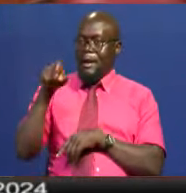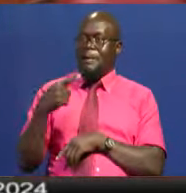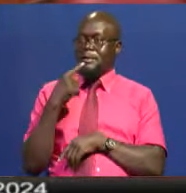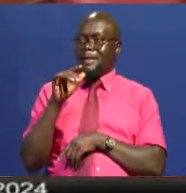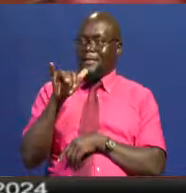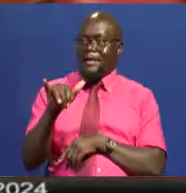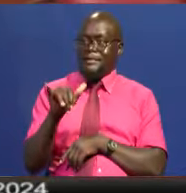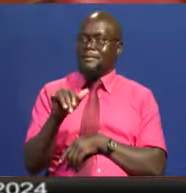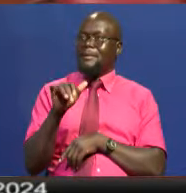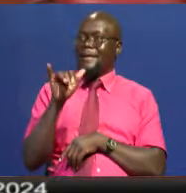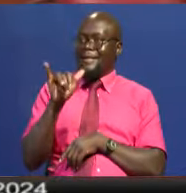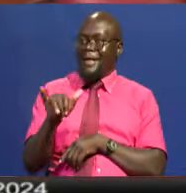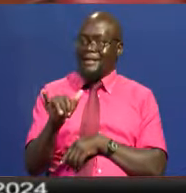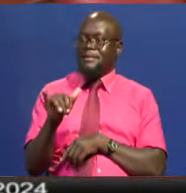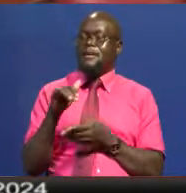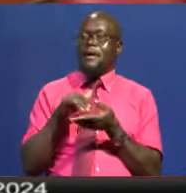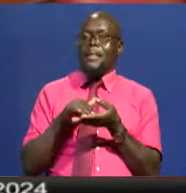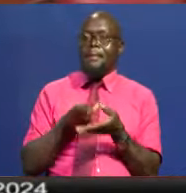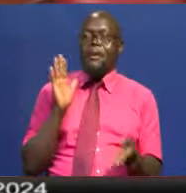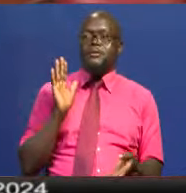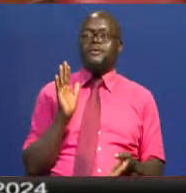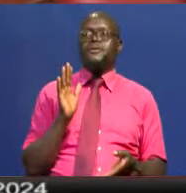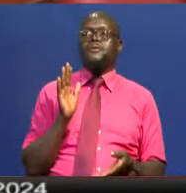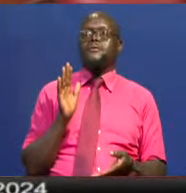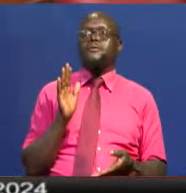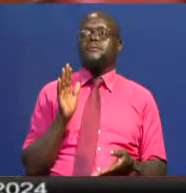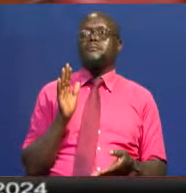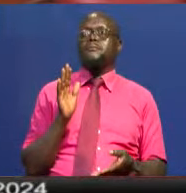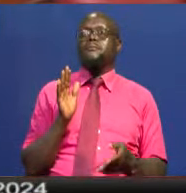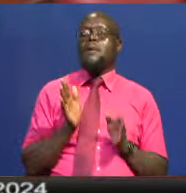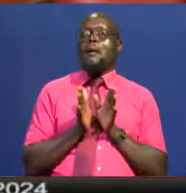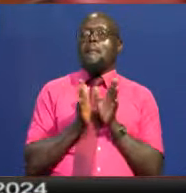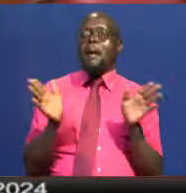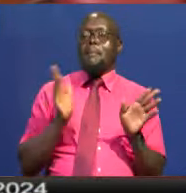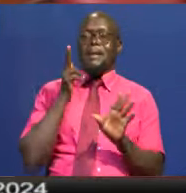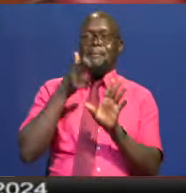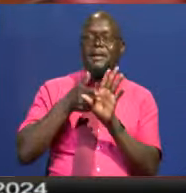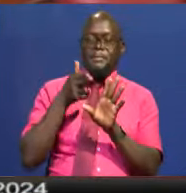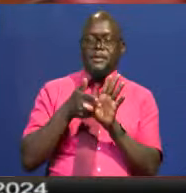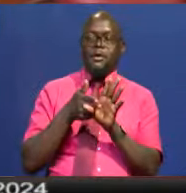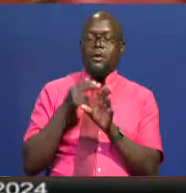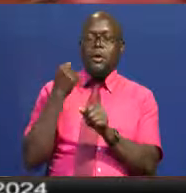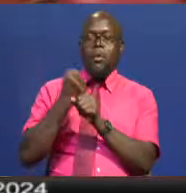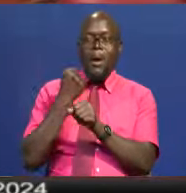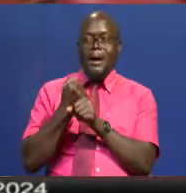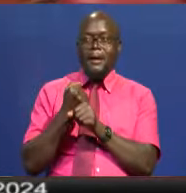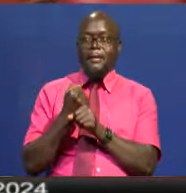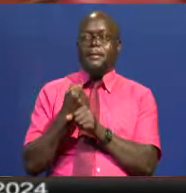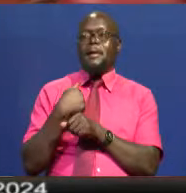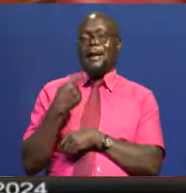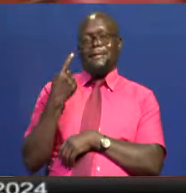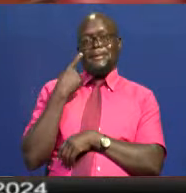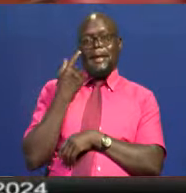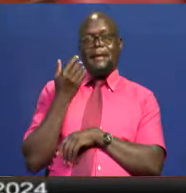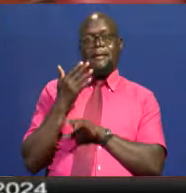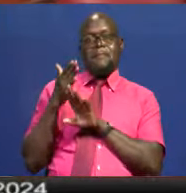that must have been the most advanced public participation exercise I have